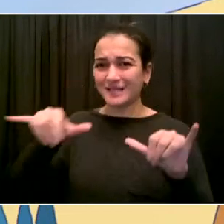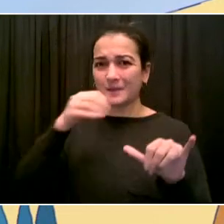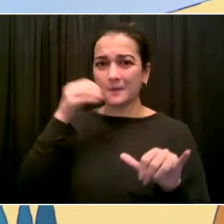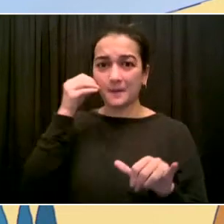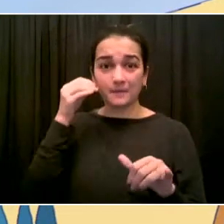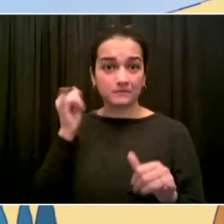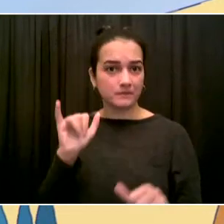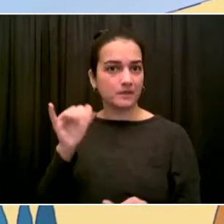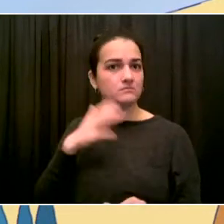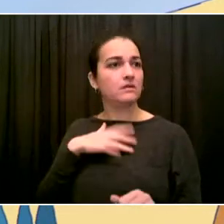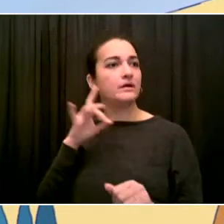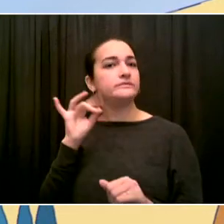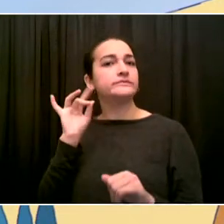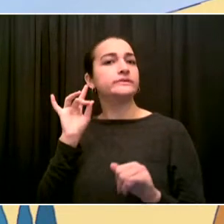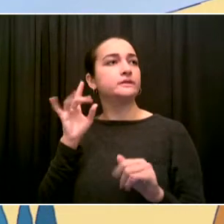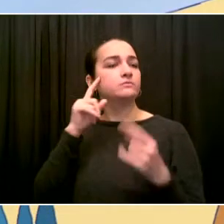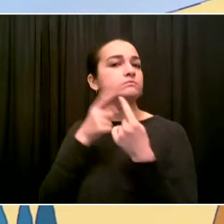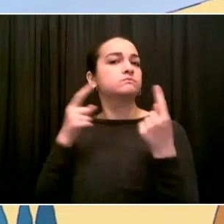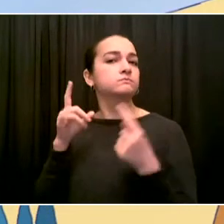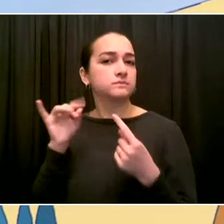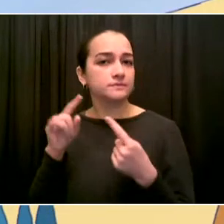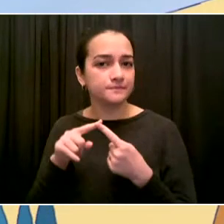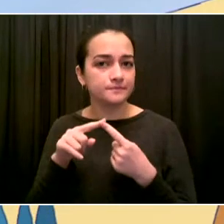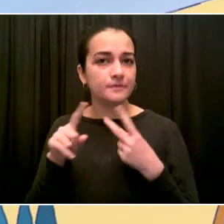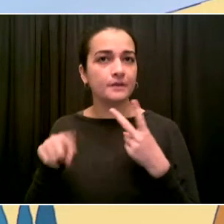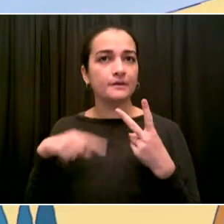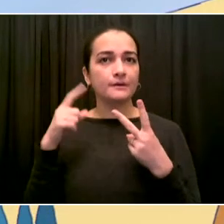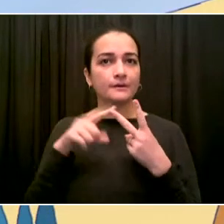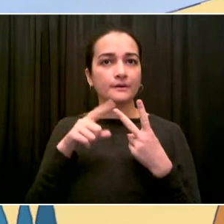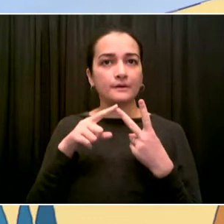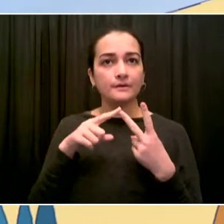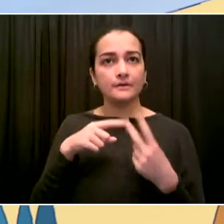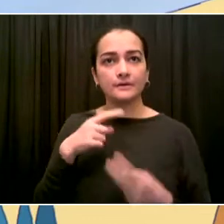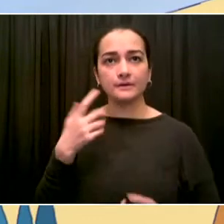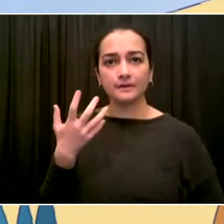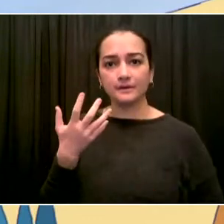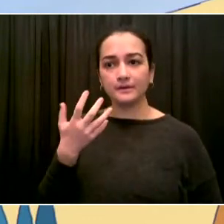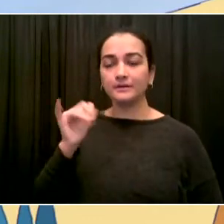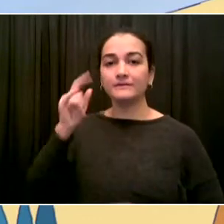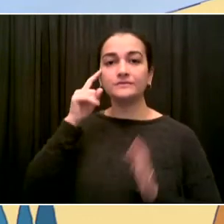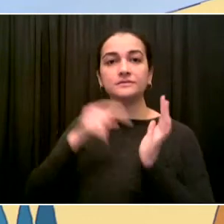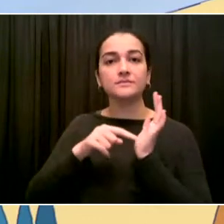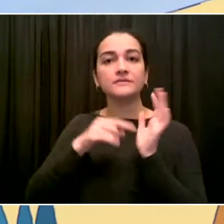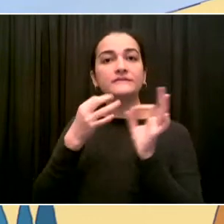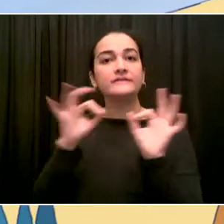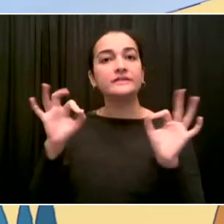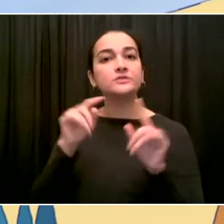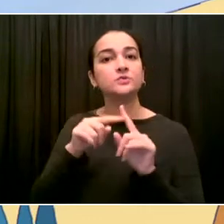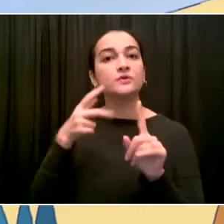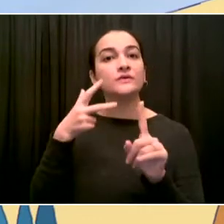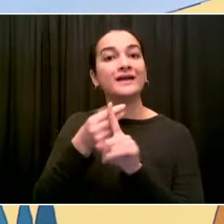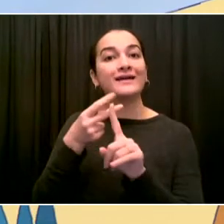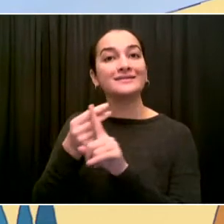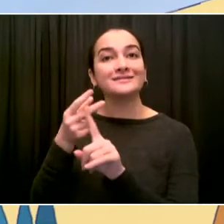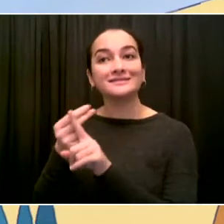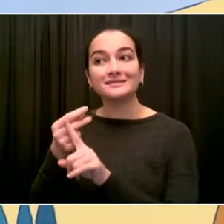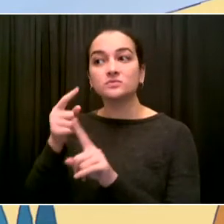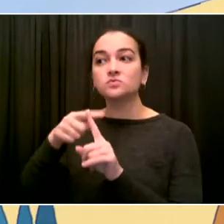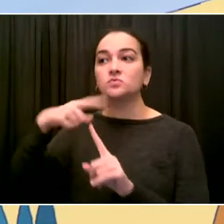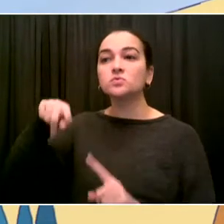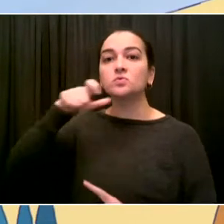did. Yeah, we fought over a lot of these things, and it was sad. It shouldn't have been that way. It just shouldn't have been that